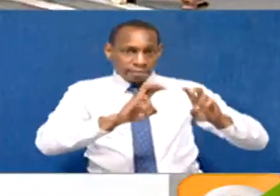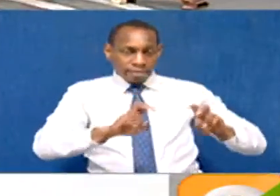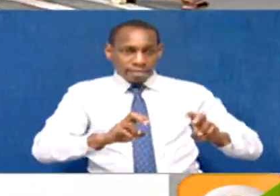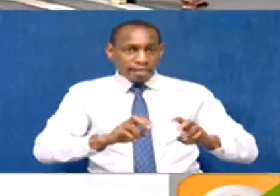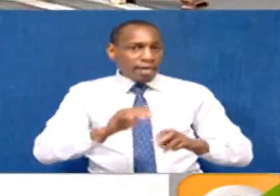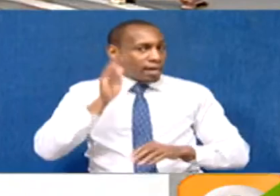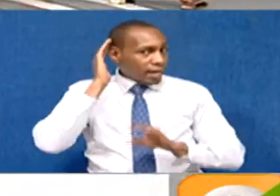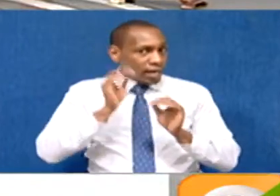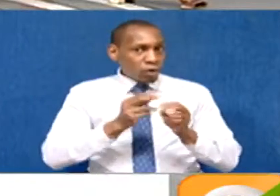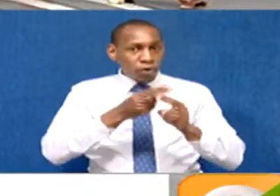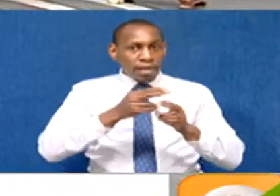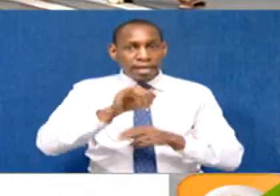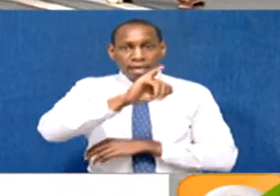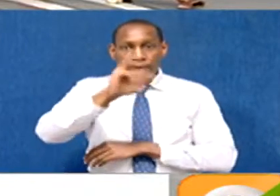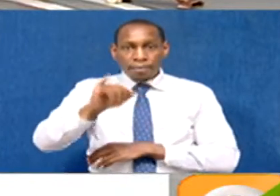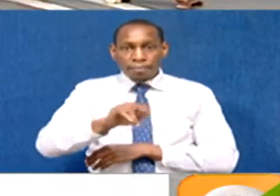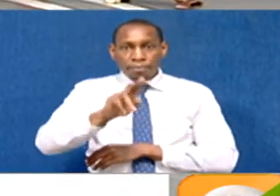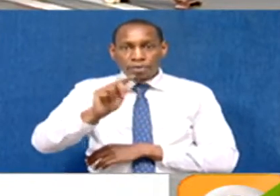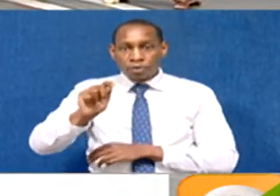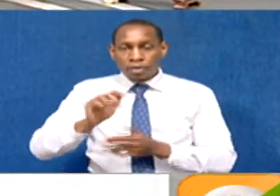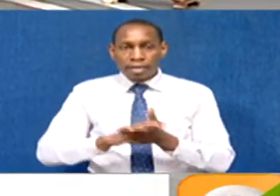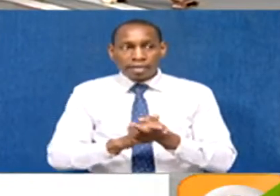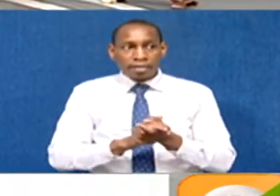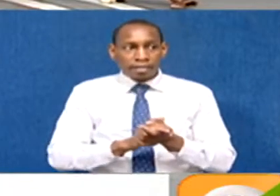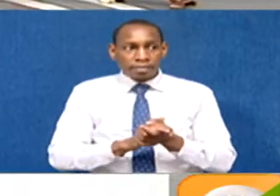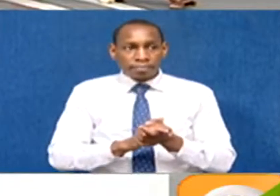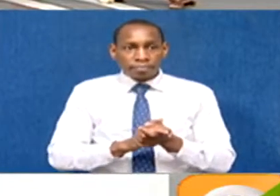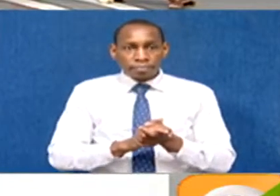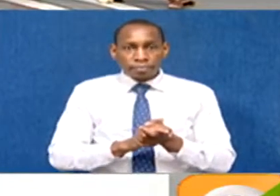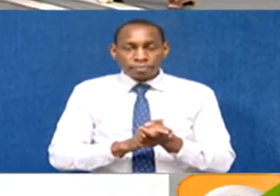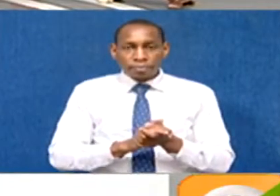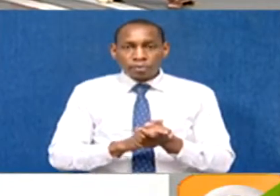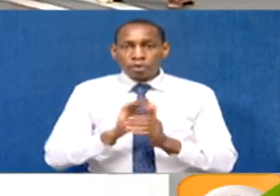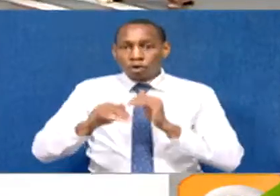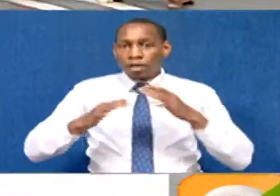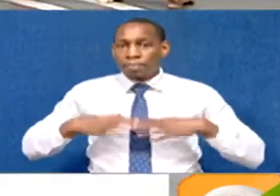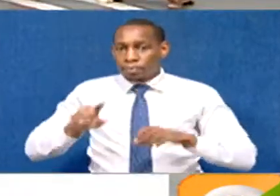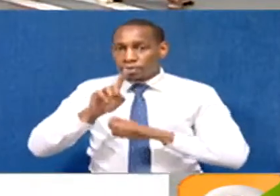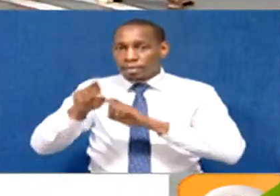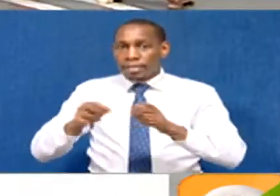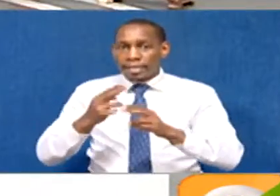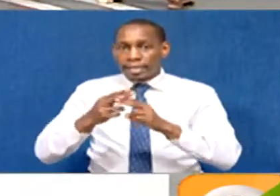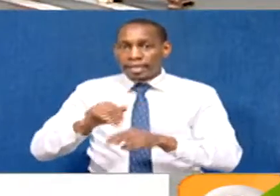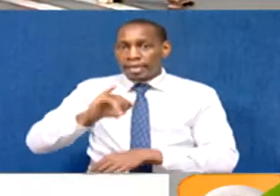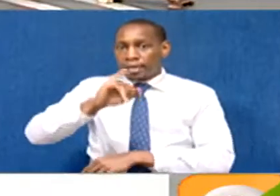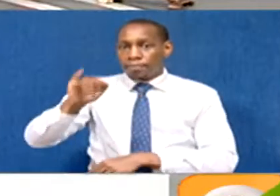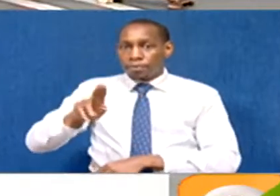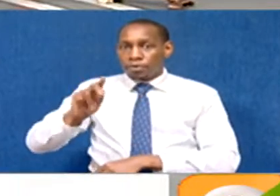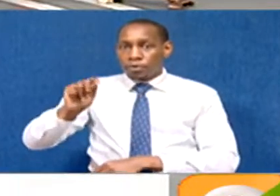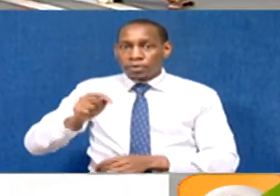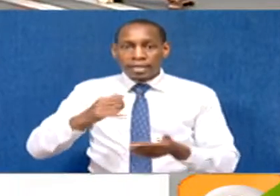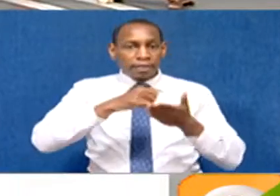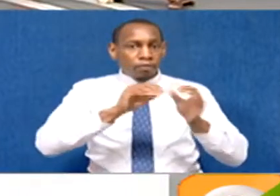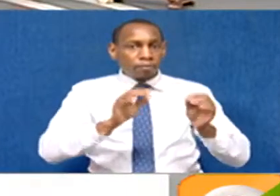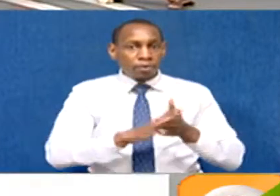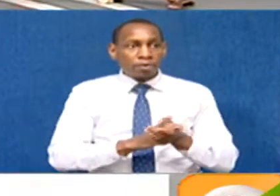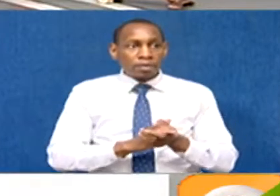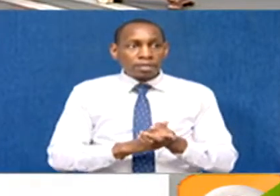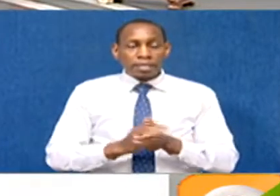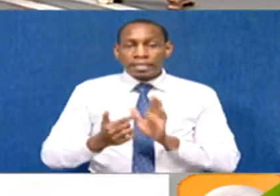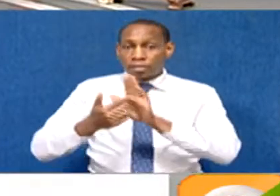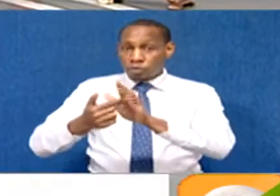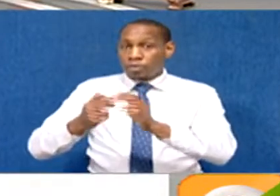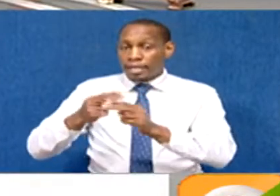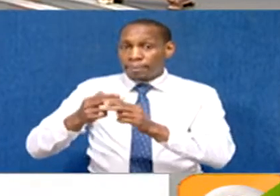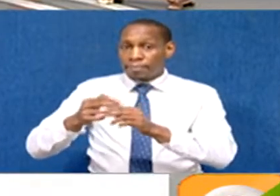never had Junet's name. DCI and all these people have investigated KEMSA. I've never had Junet's name. So to her to come to this show and speak the